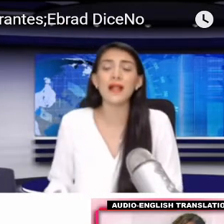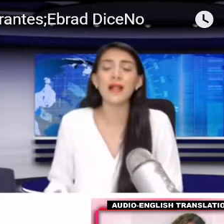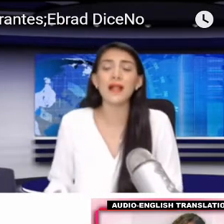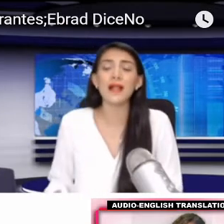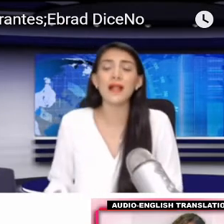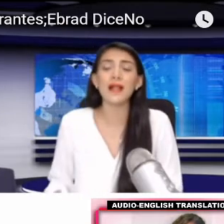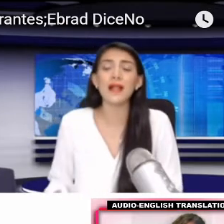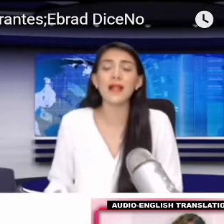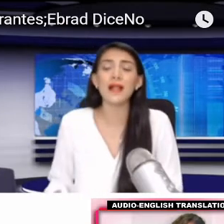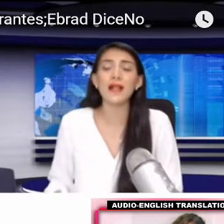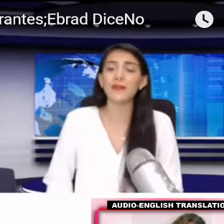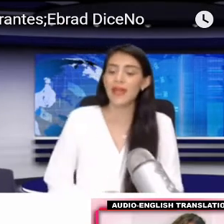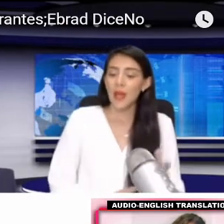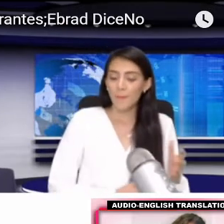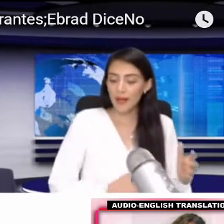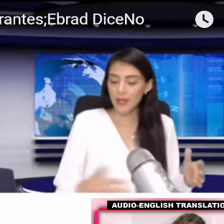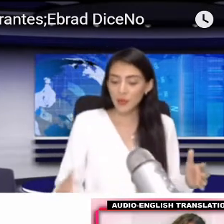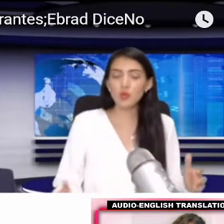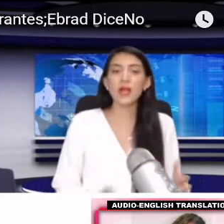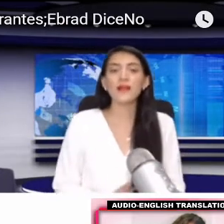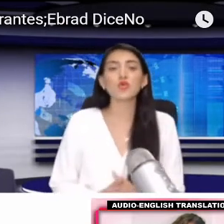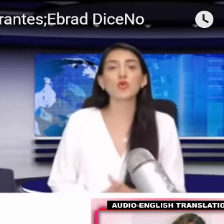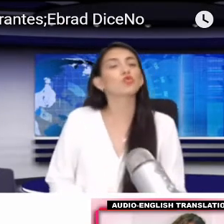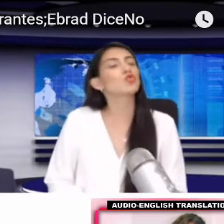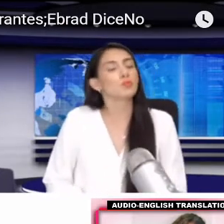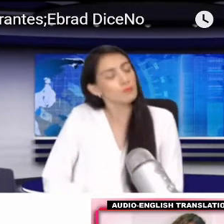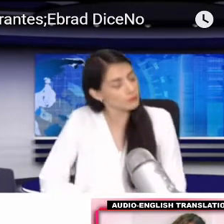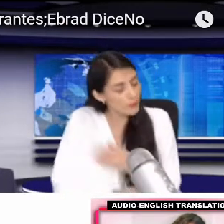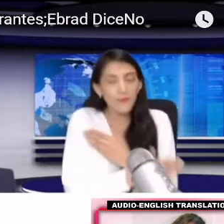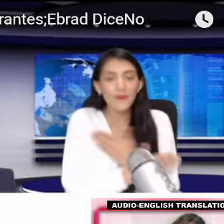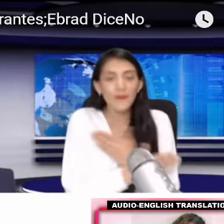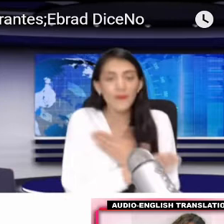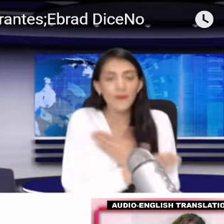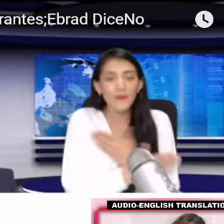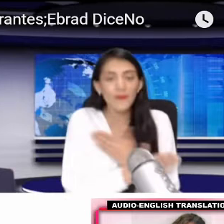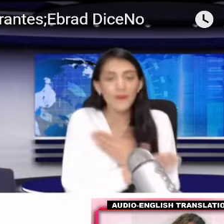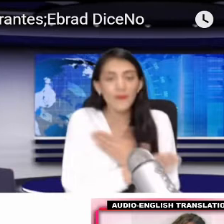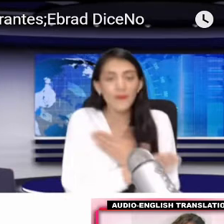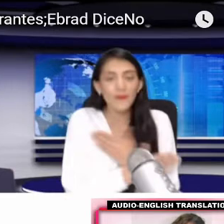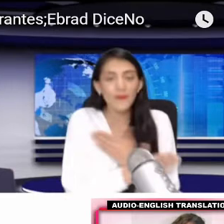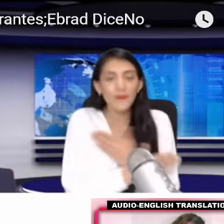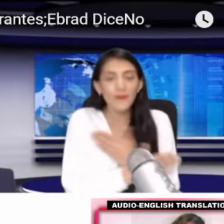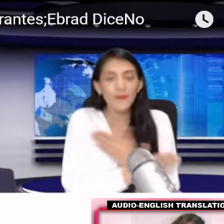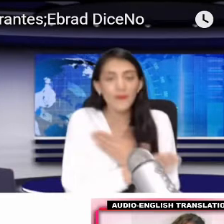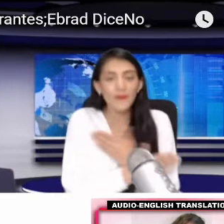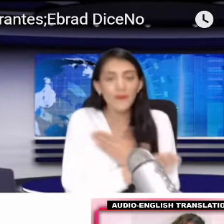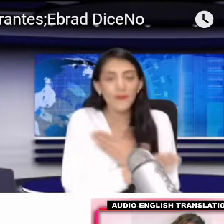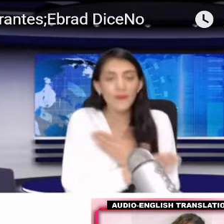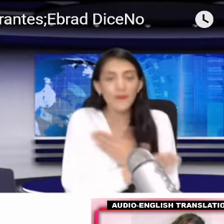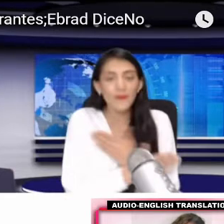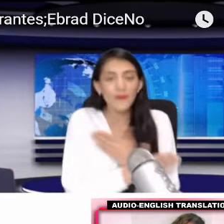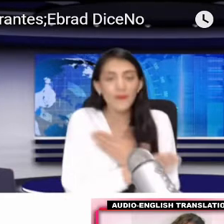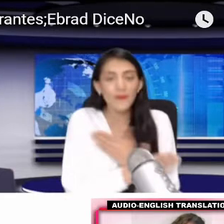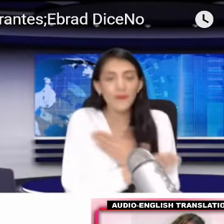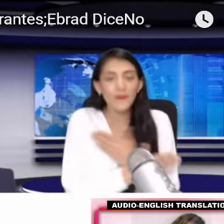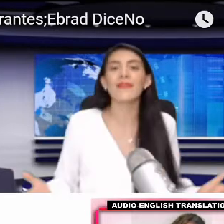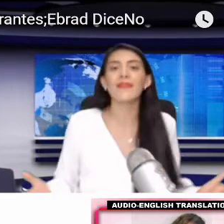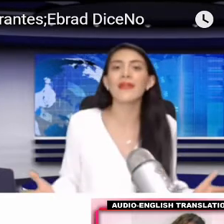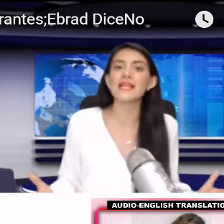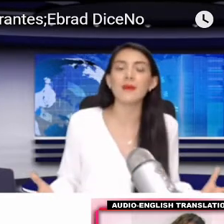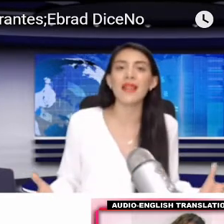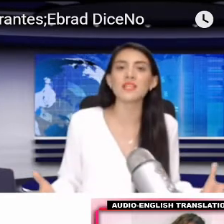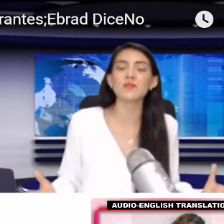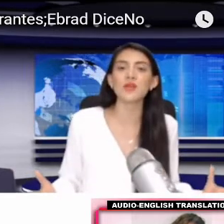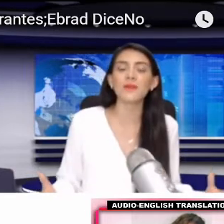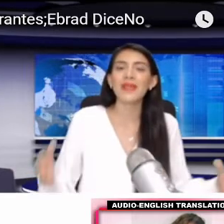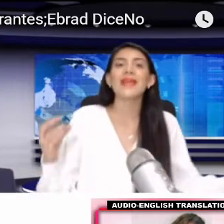the National Guard para que tú salgas con tus so that you can come out with this behavior